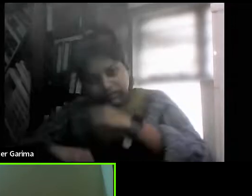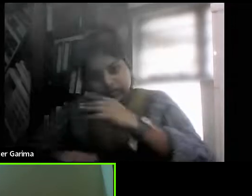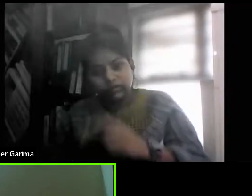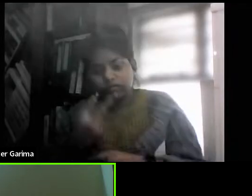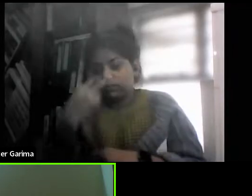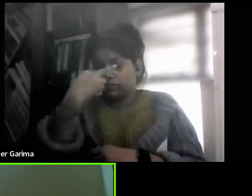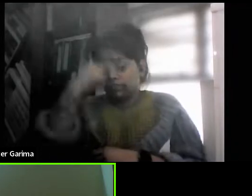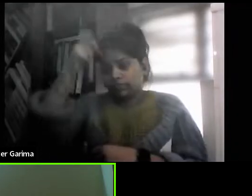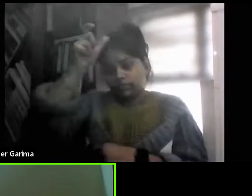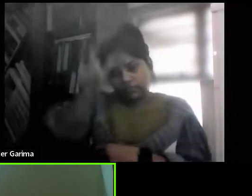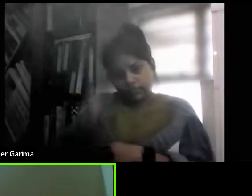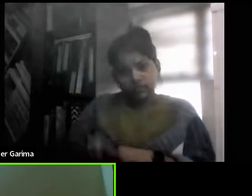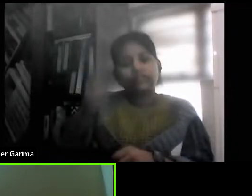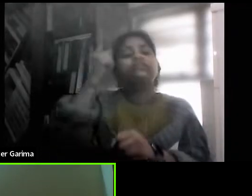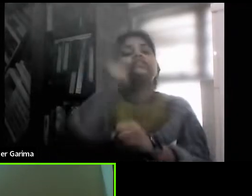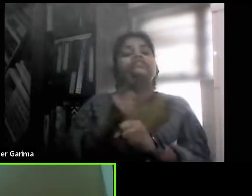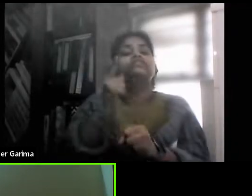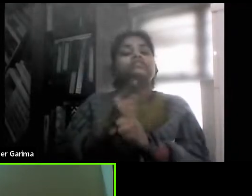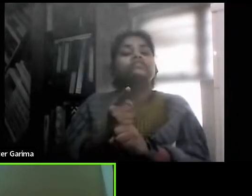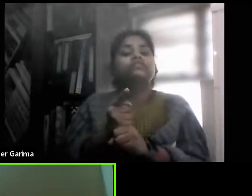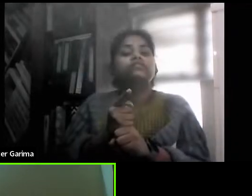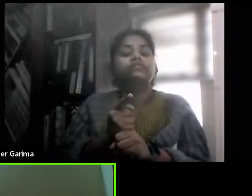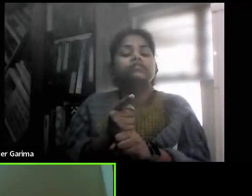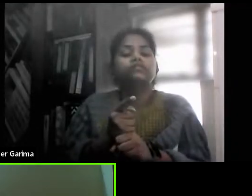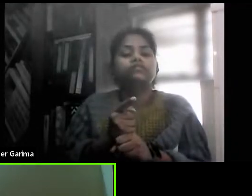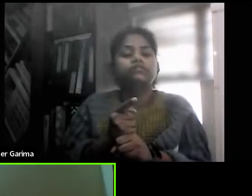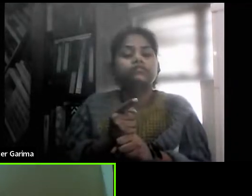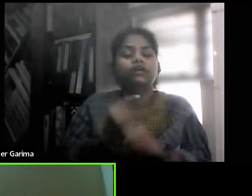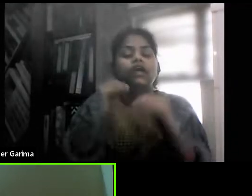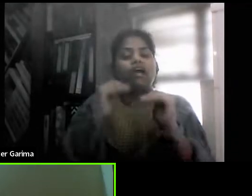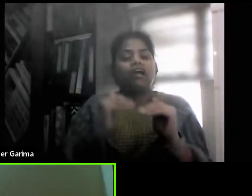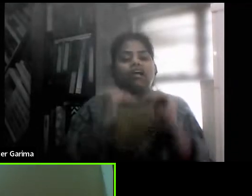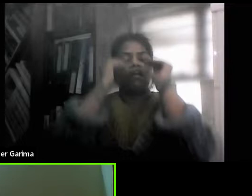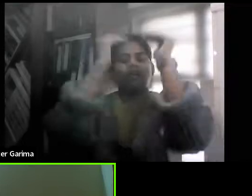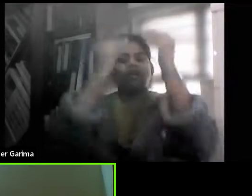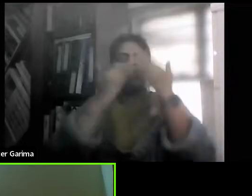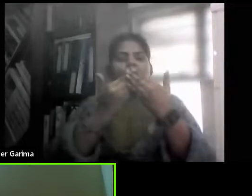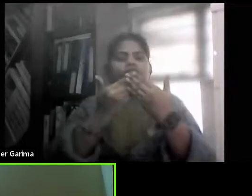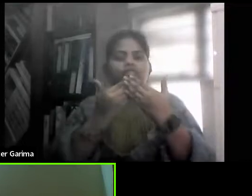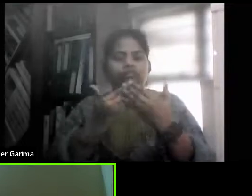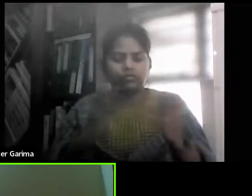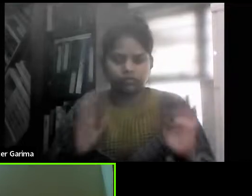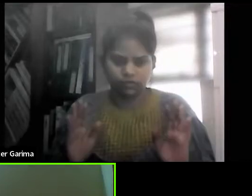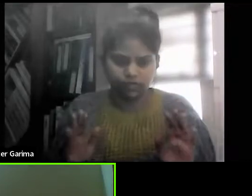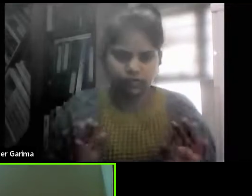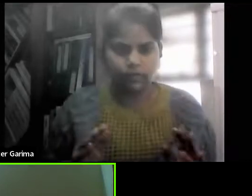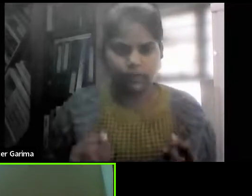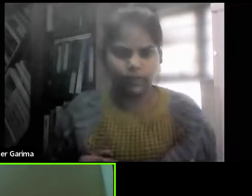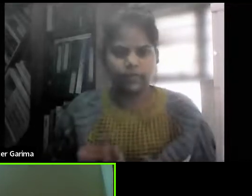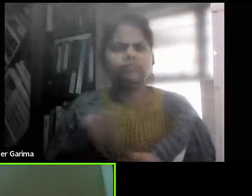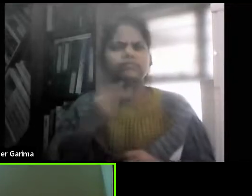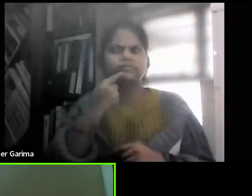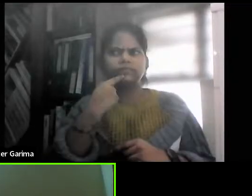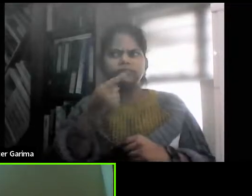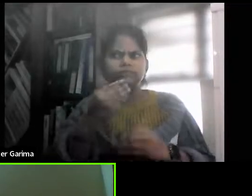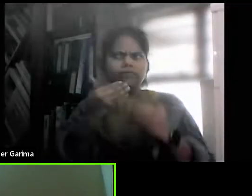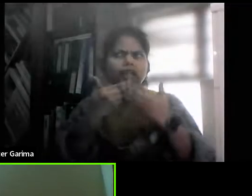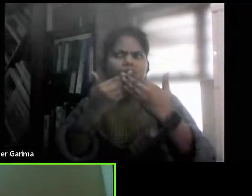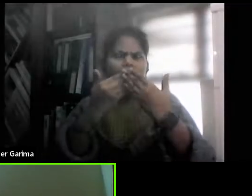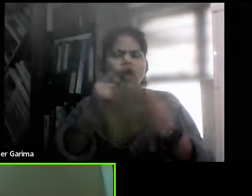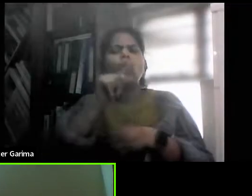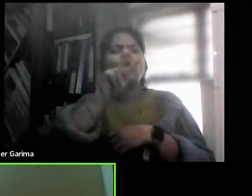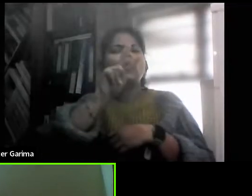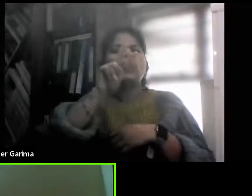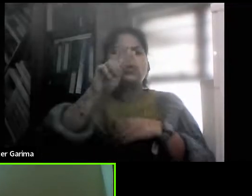teachers at least till high school. For higher secondary, or what we call it as intermediate, so there has to be